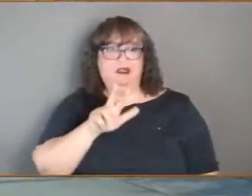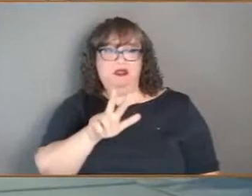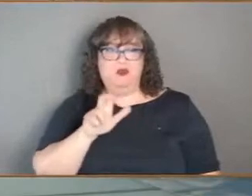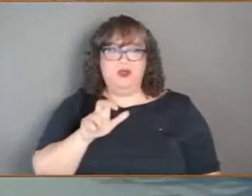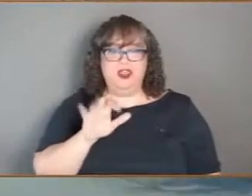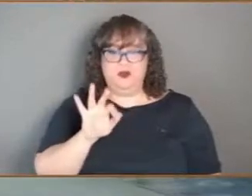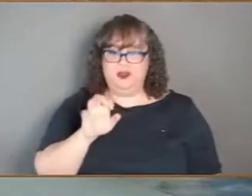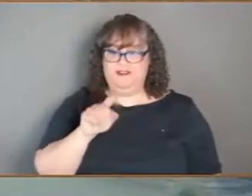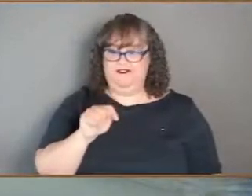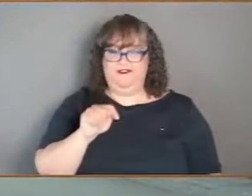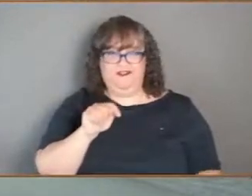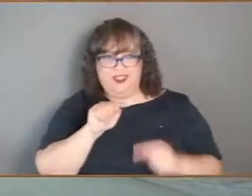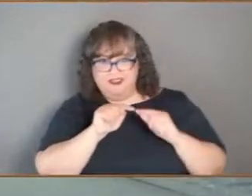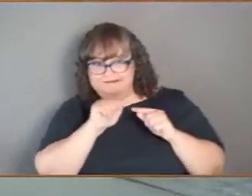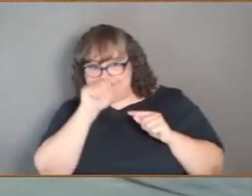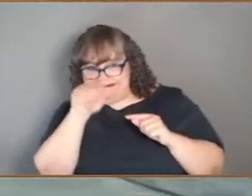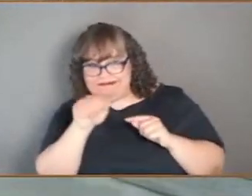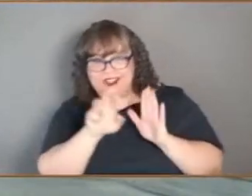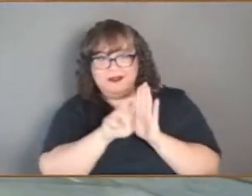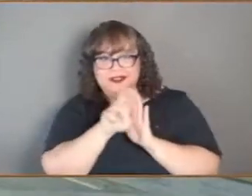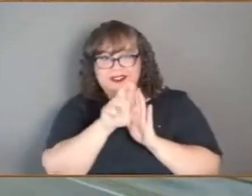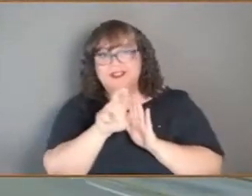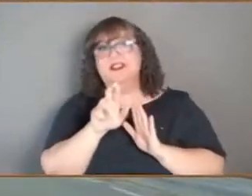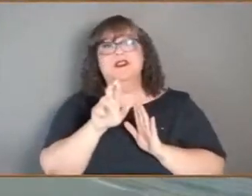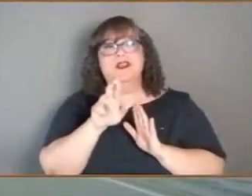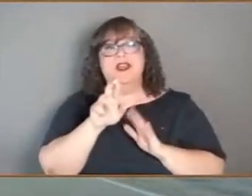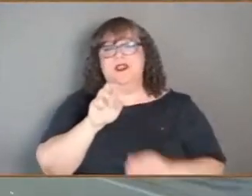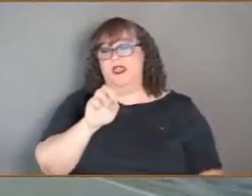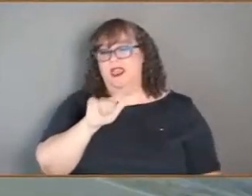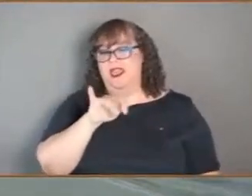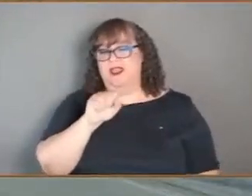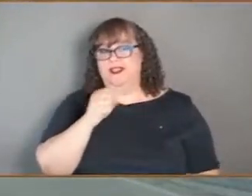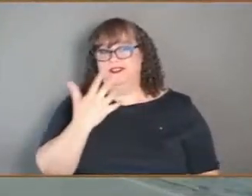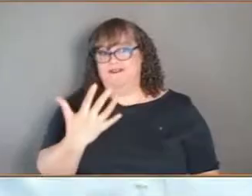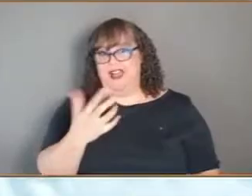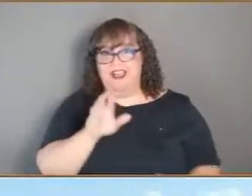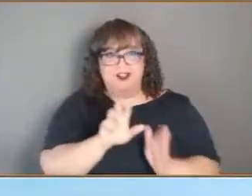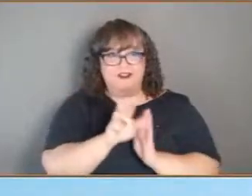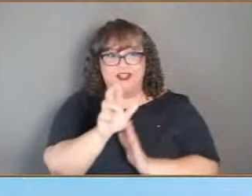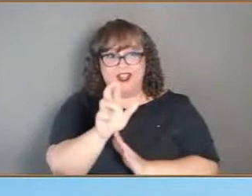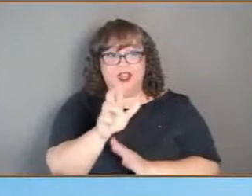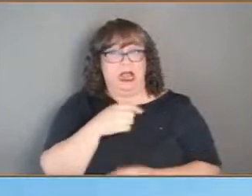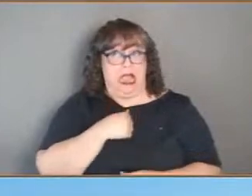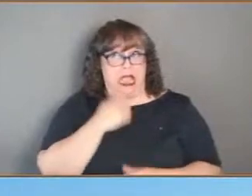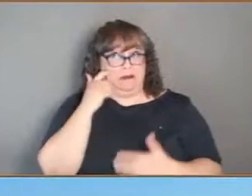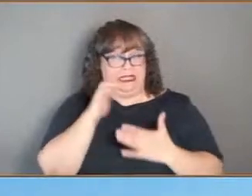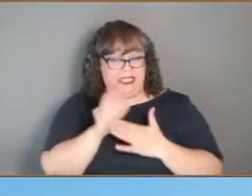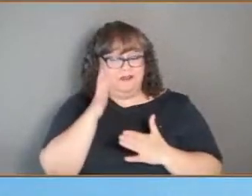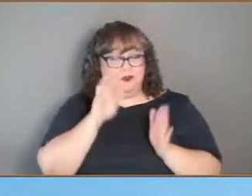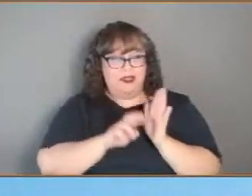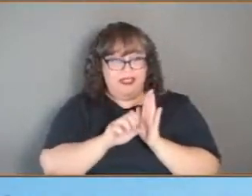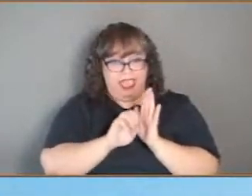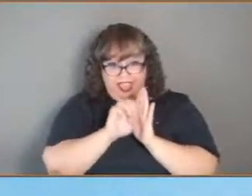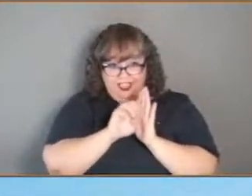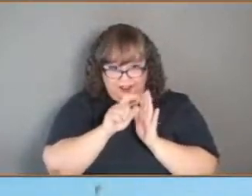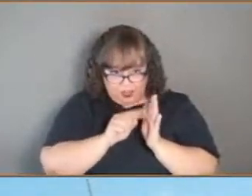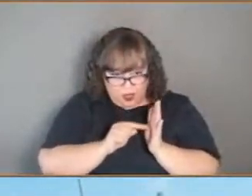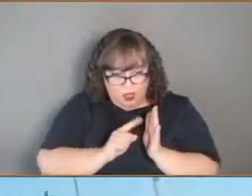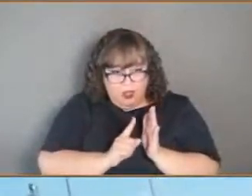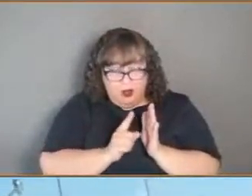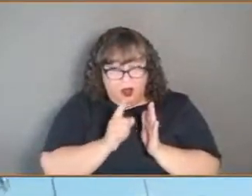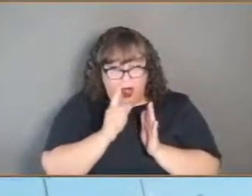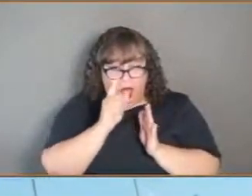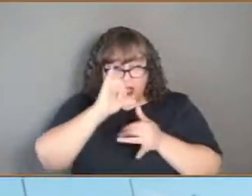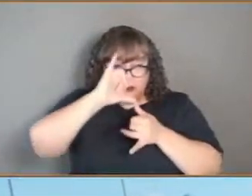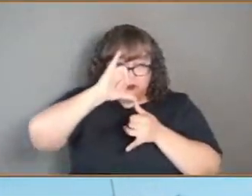the Lucy spacecraft on the Atlas V rocket. From what I understand, I think we're going to be actually taking an elevator up to the top of this launch,